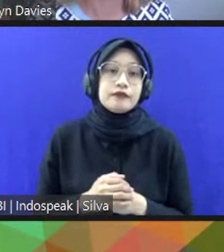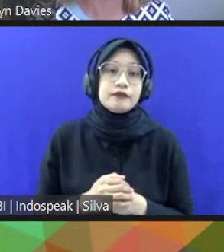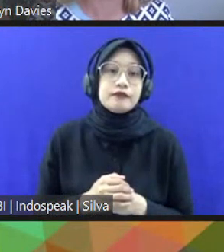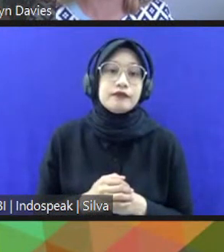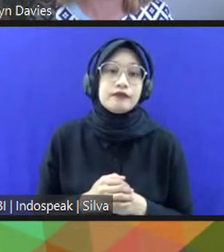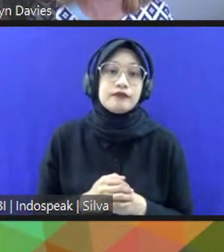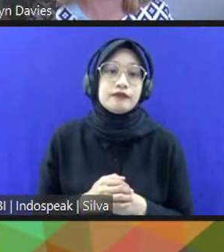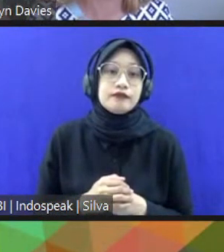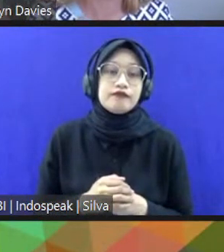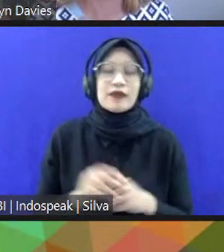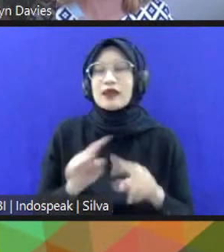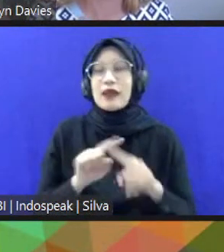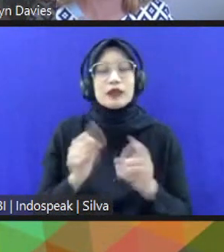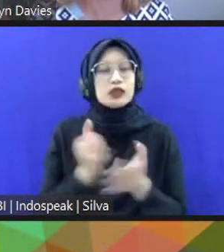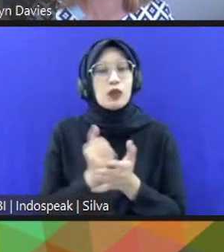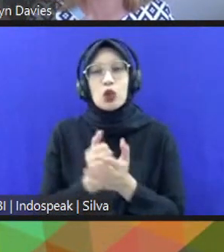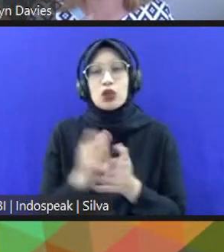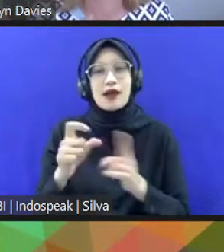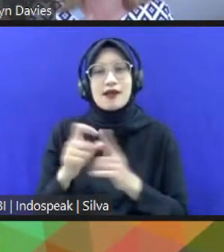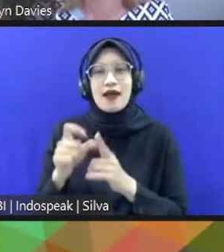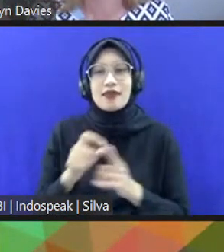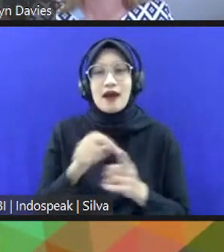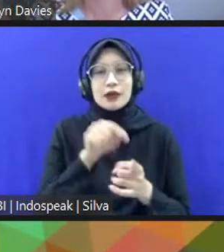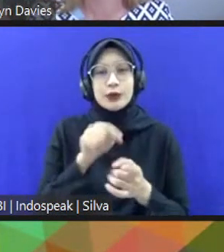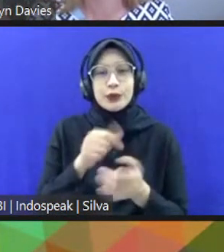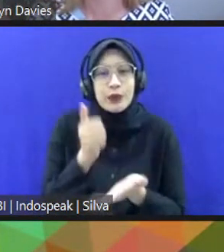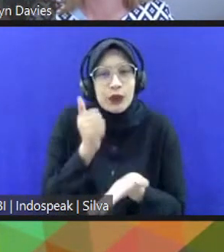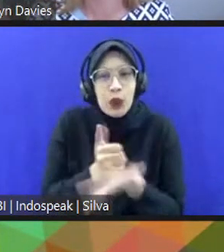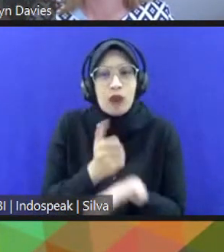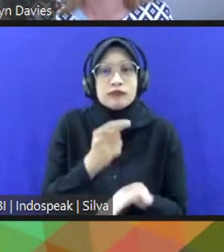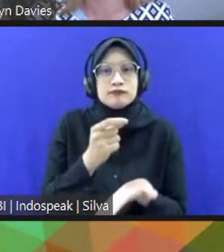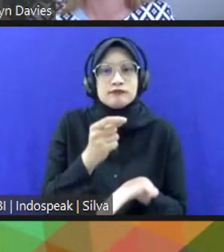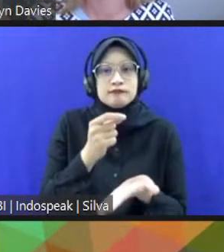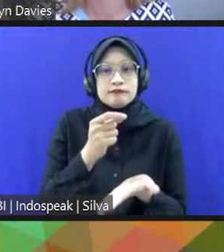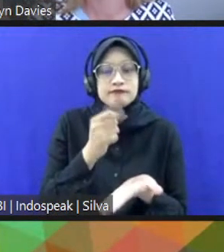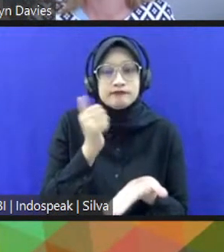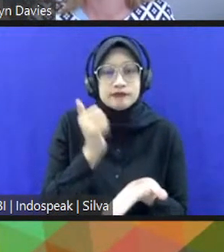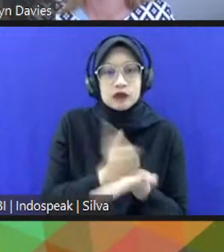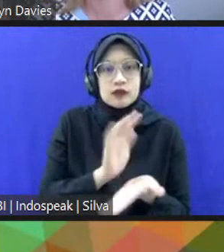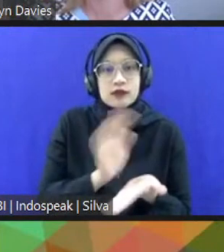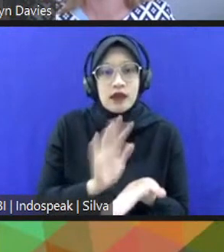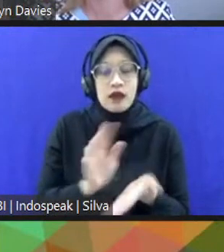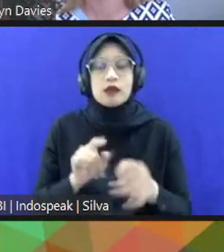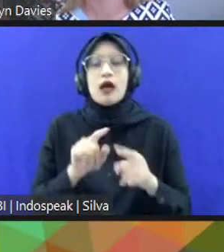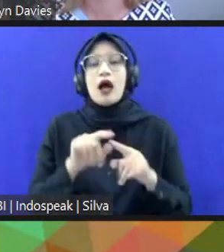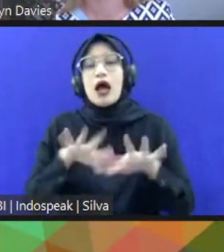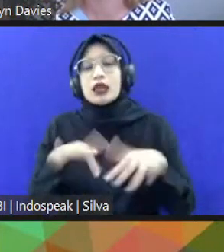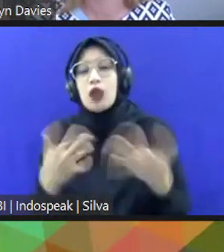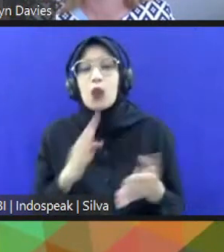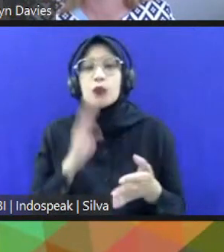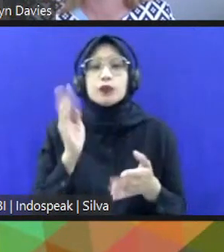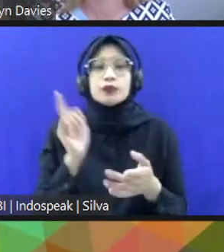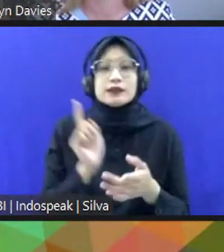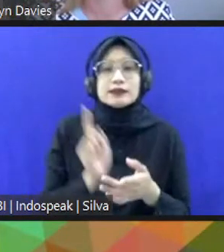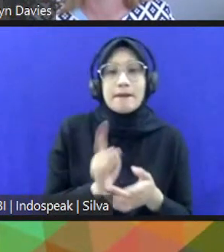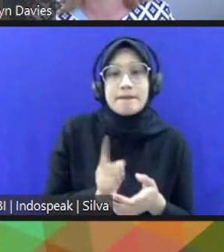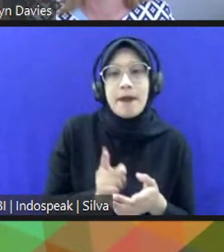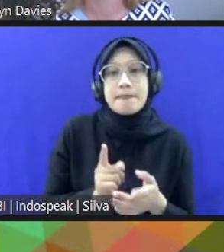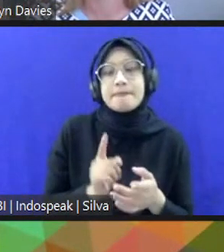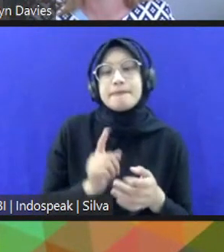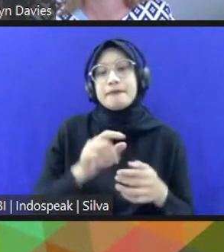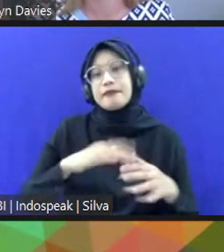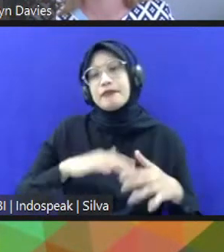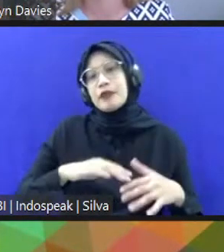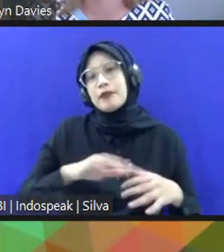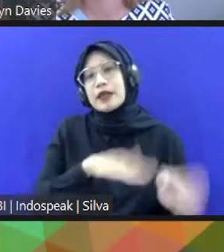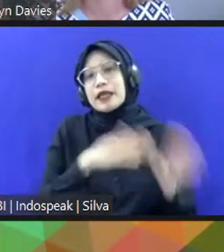really know whether these women, really died from COVID, and how many more are there